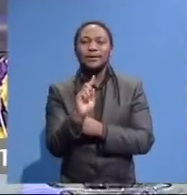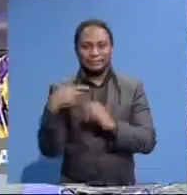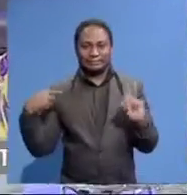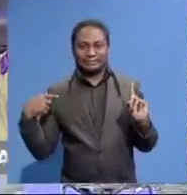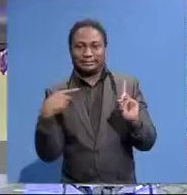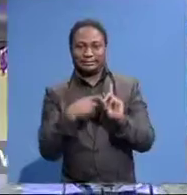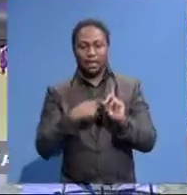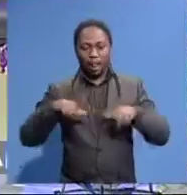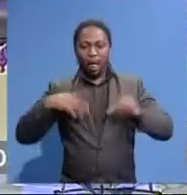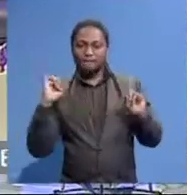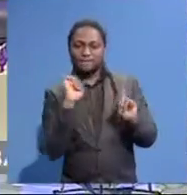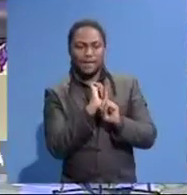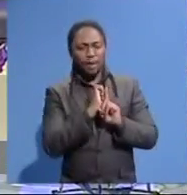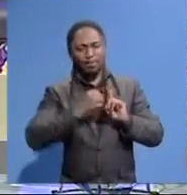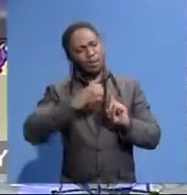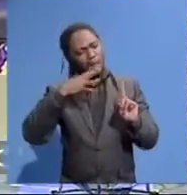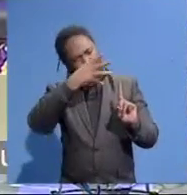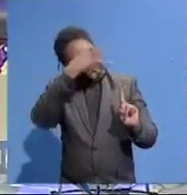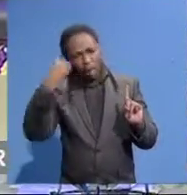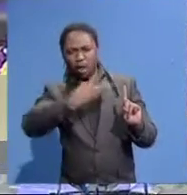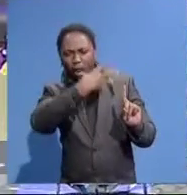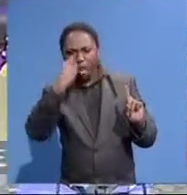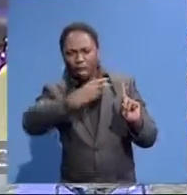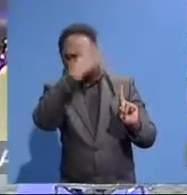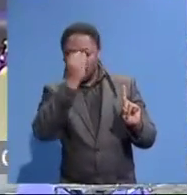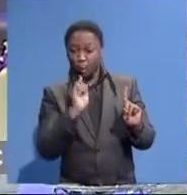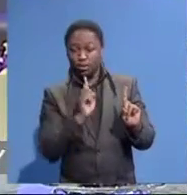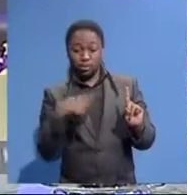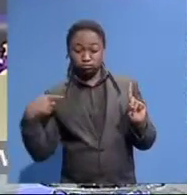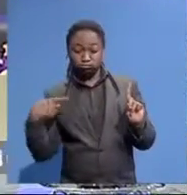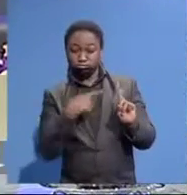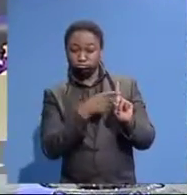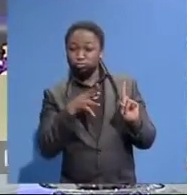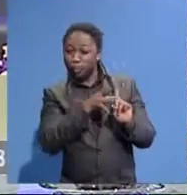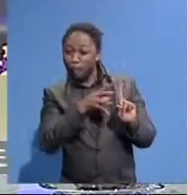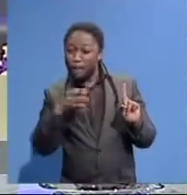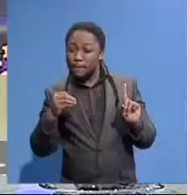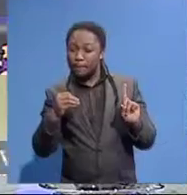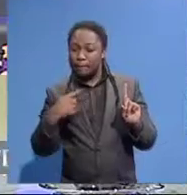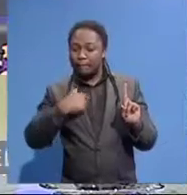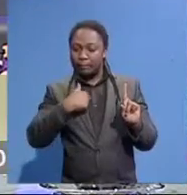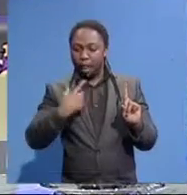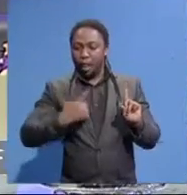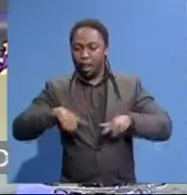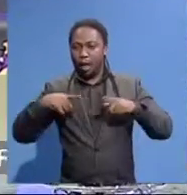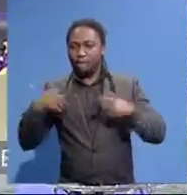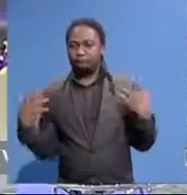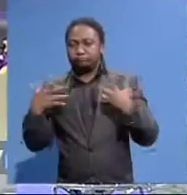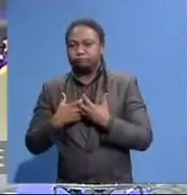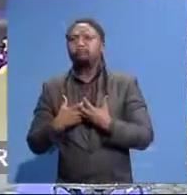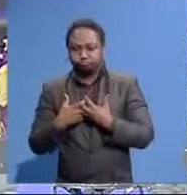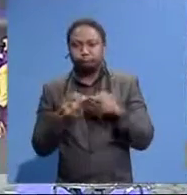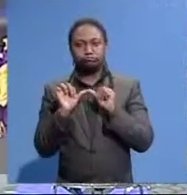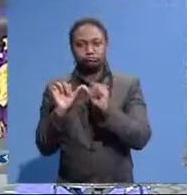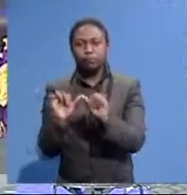Madiba? And also, in learning from Madiba, how can they take that forward into their own lives, into their own